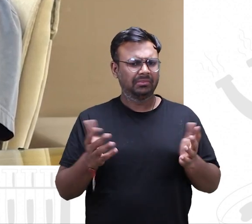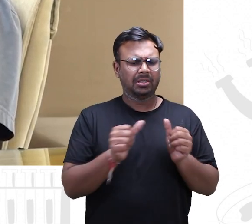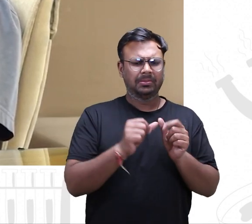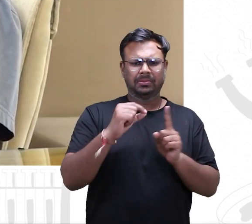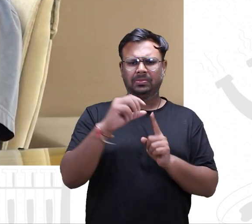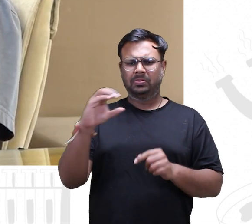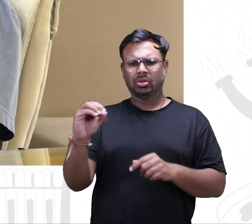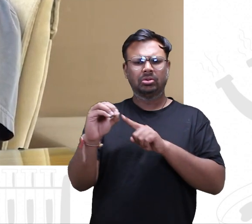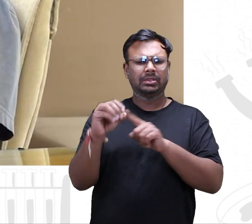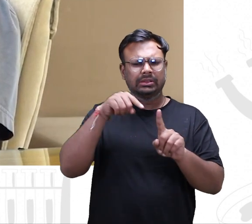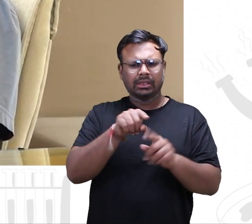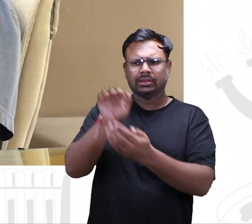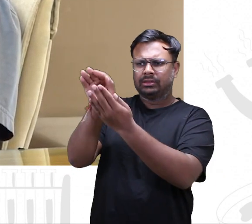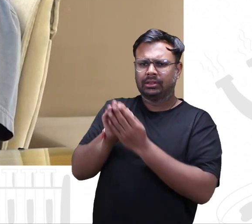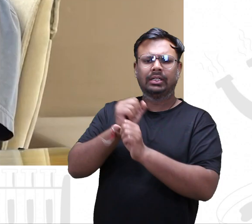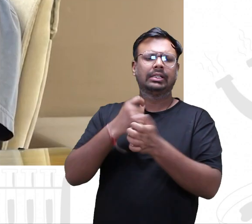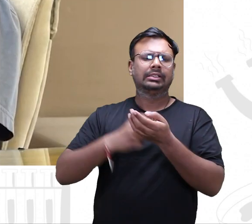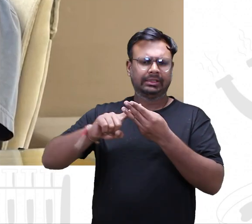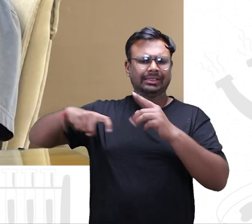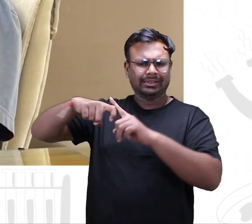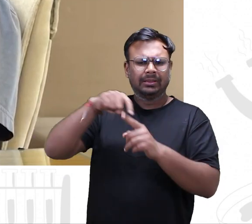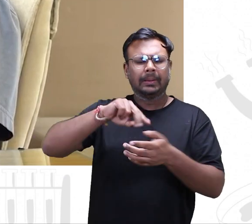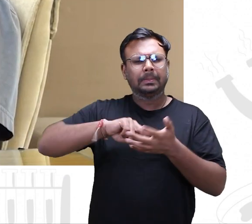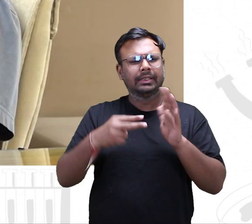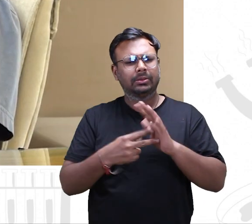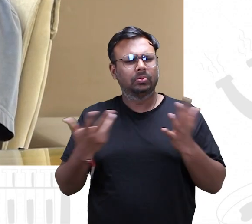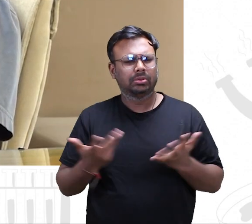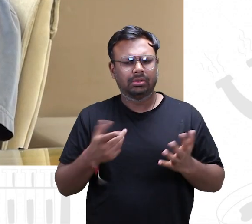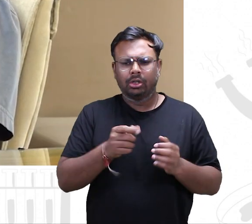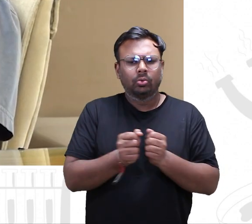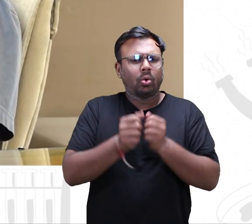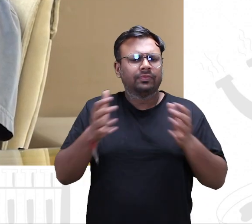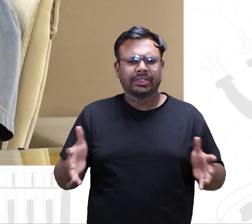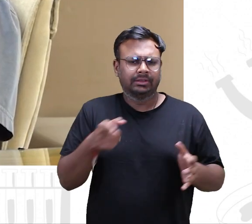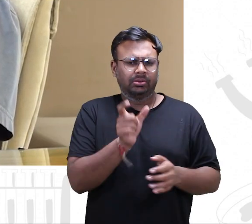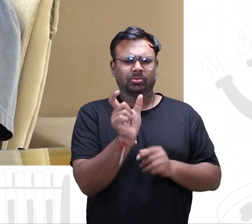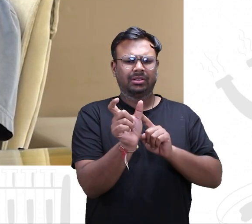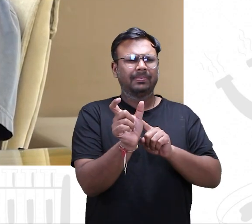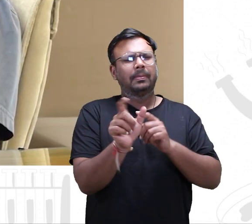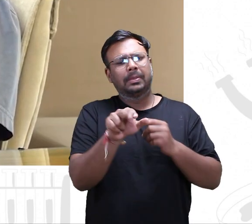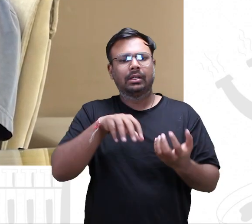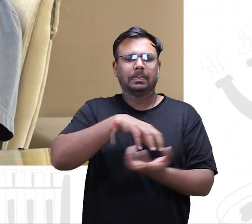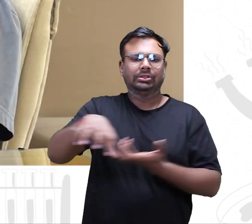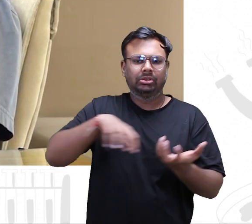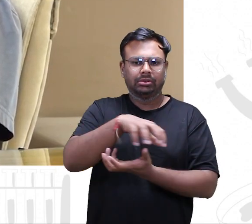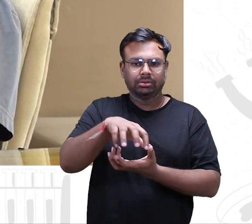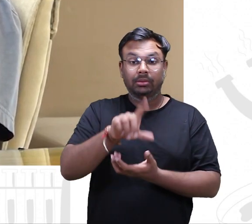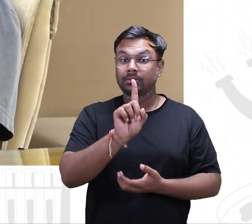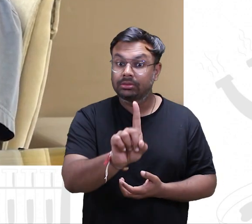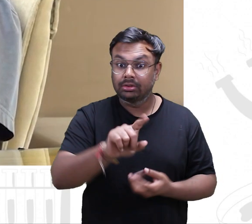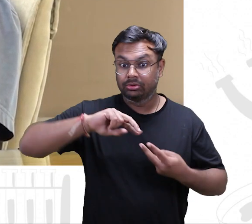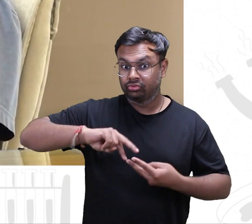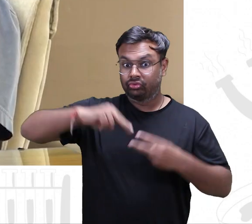word apomixis itself is from Greek. I think it means apo means not, and